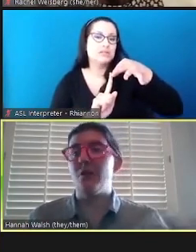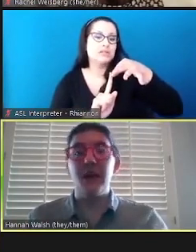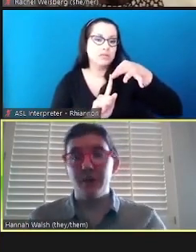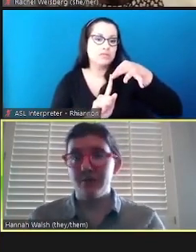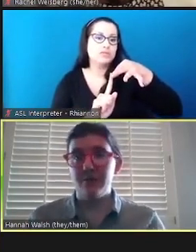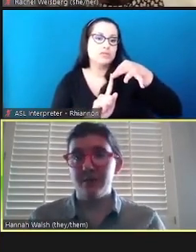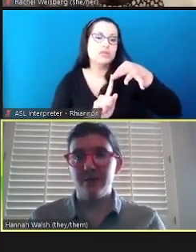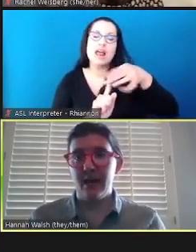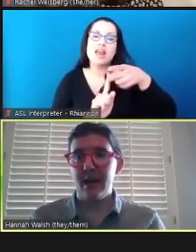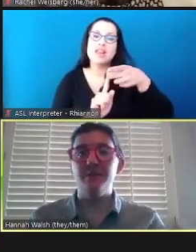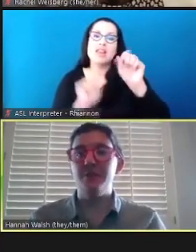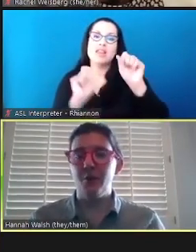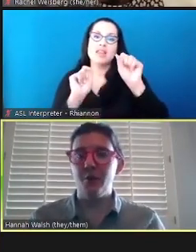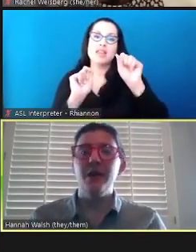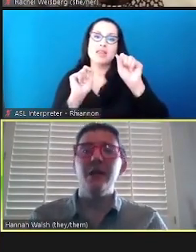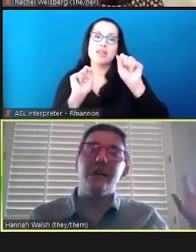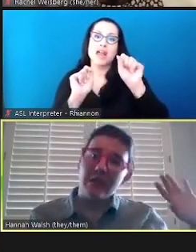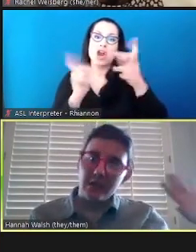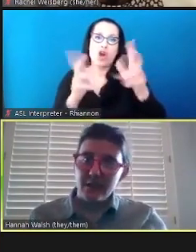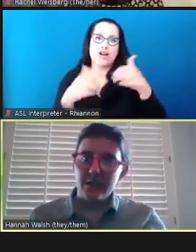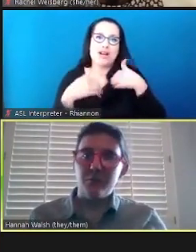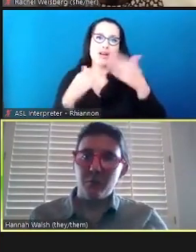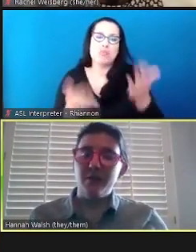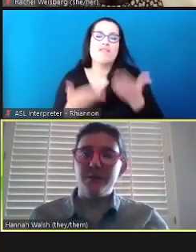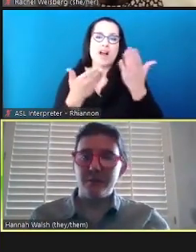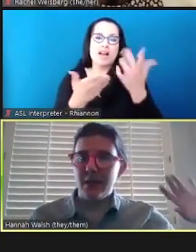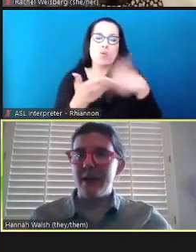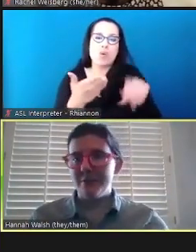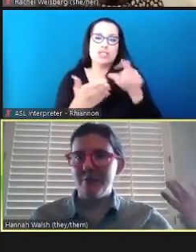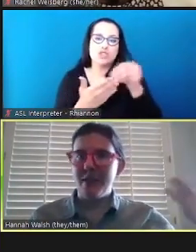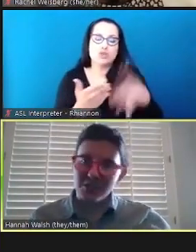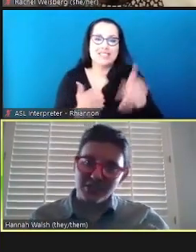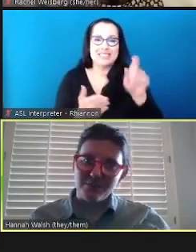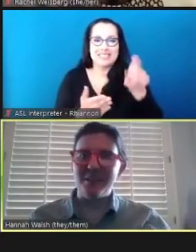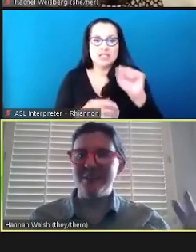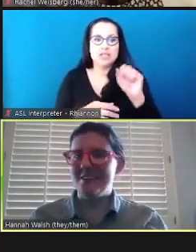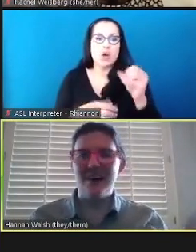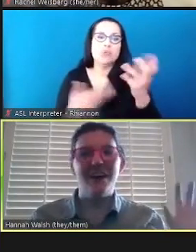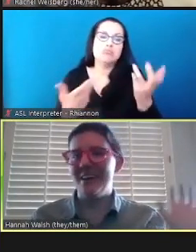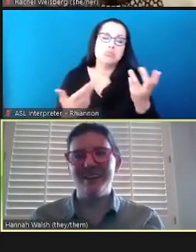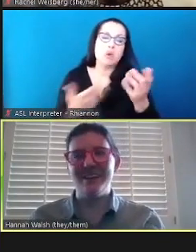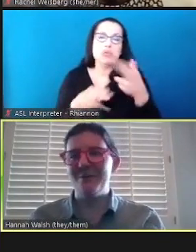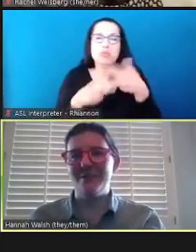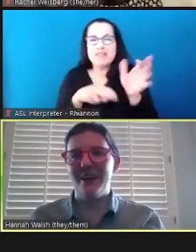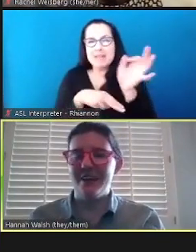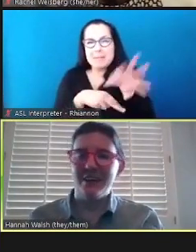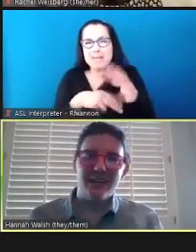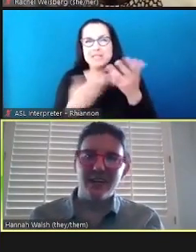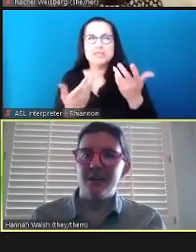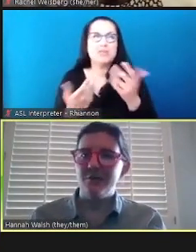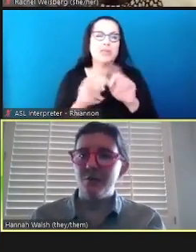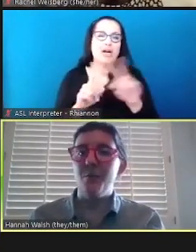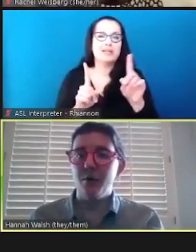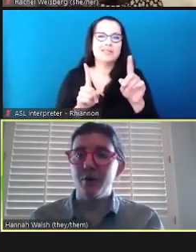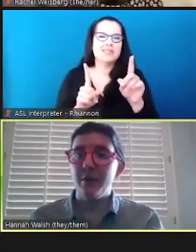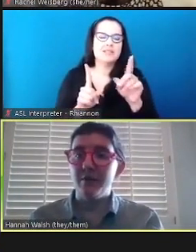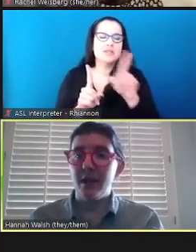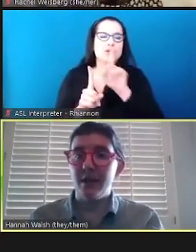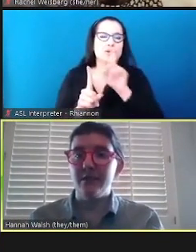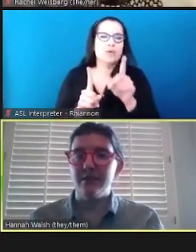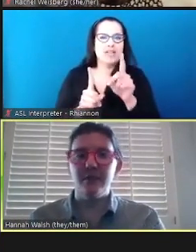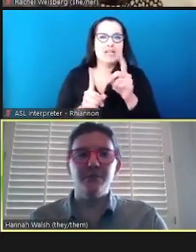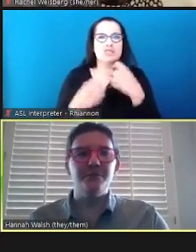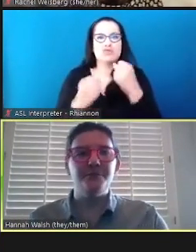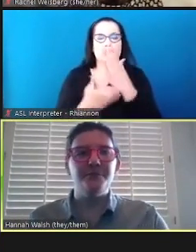that they're allowing students to have. So it was kind of mentioned, but it was not any kind of component of the